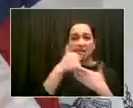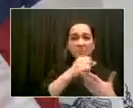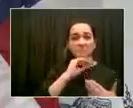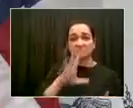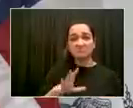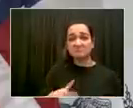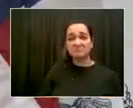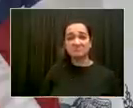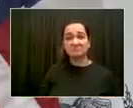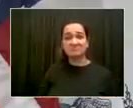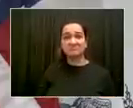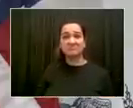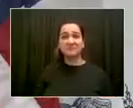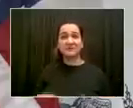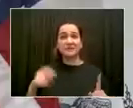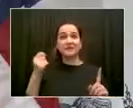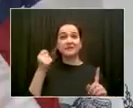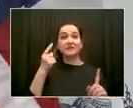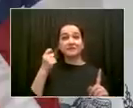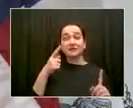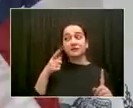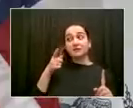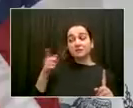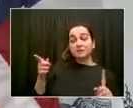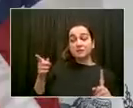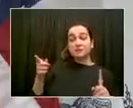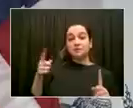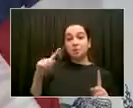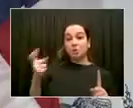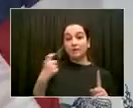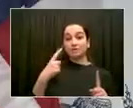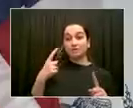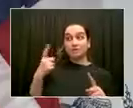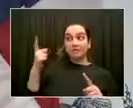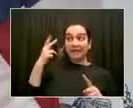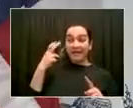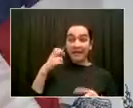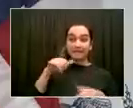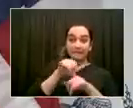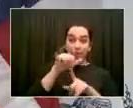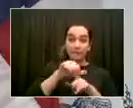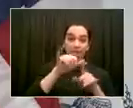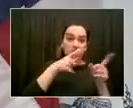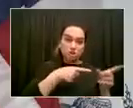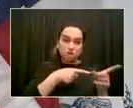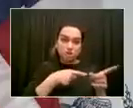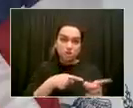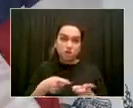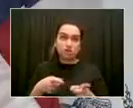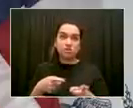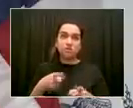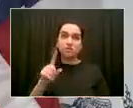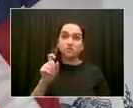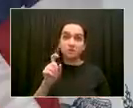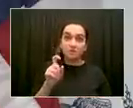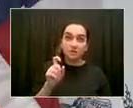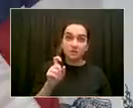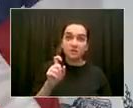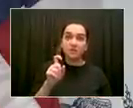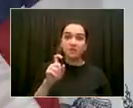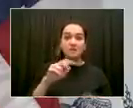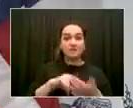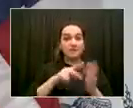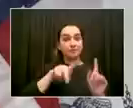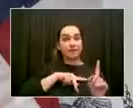to. A lot of times it leads to working people being left out of the equation, and that's what troubles me the most. Go ahead,